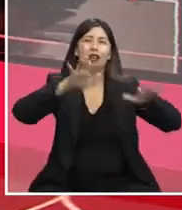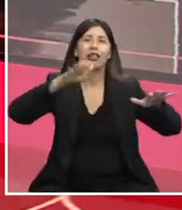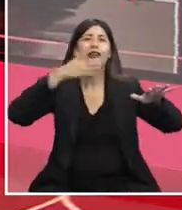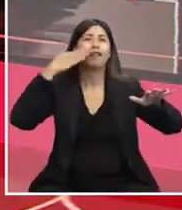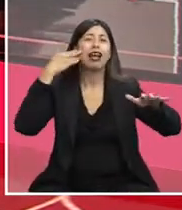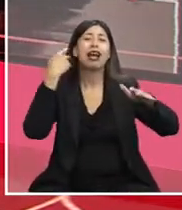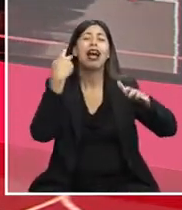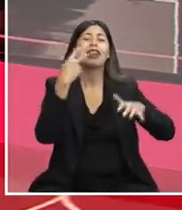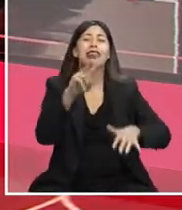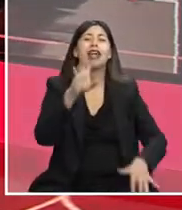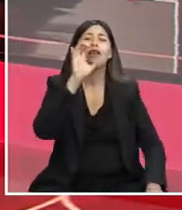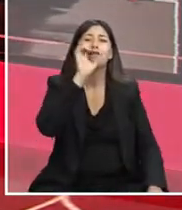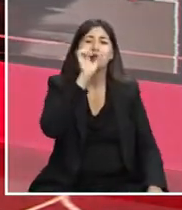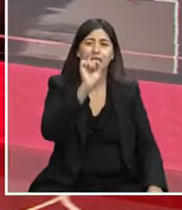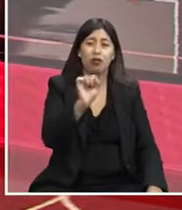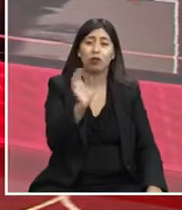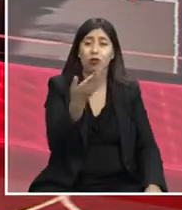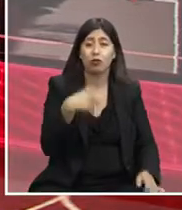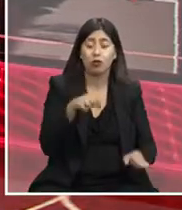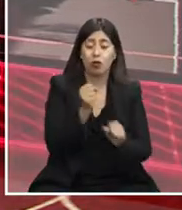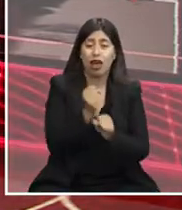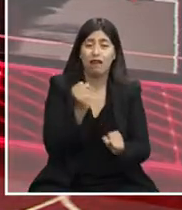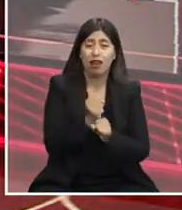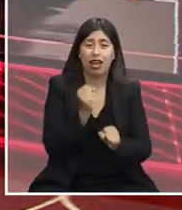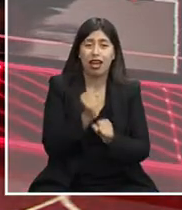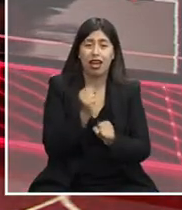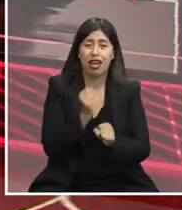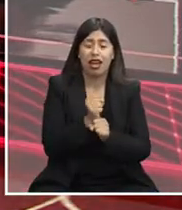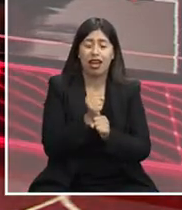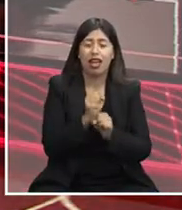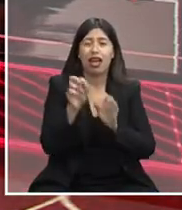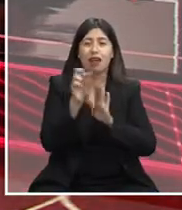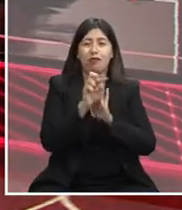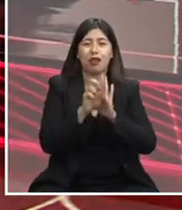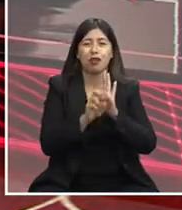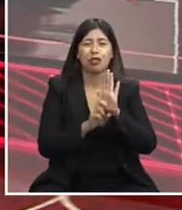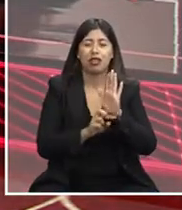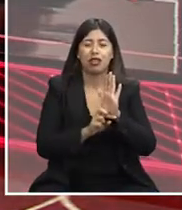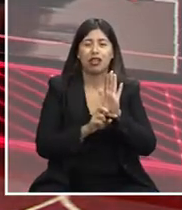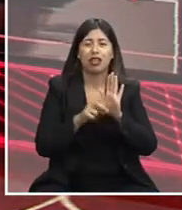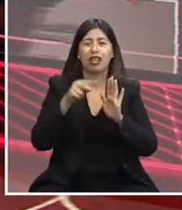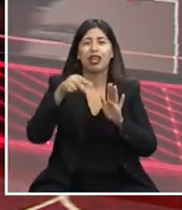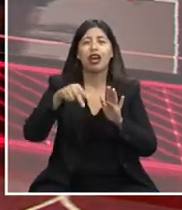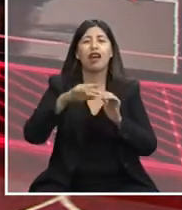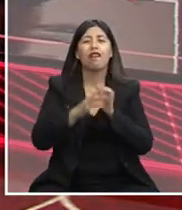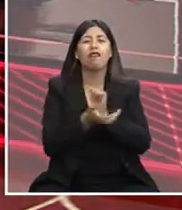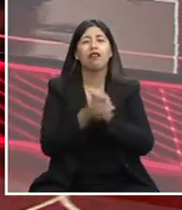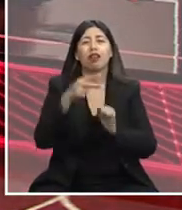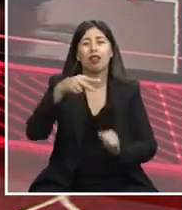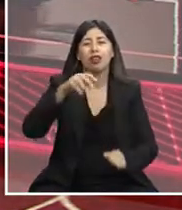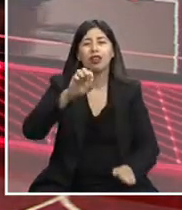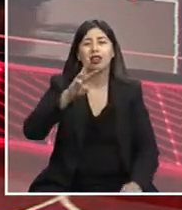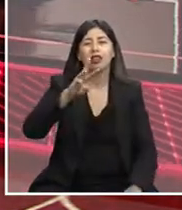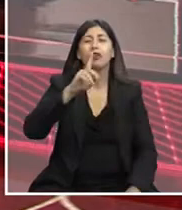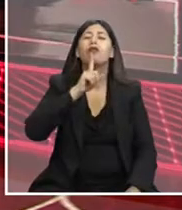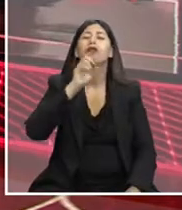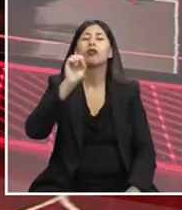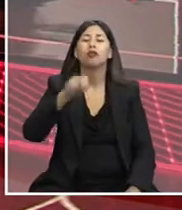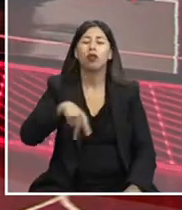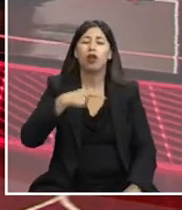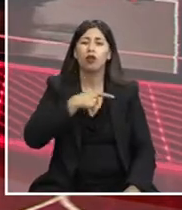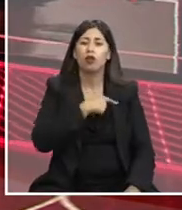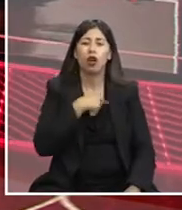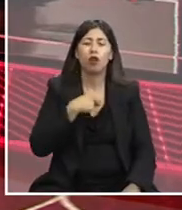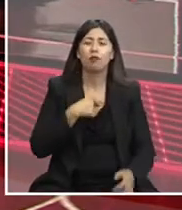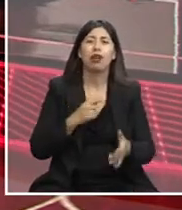working on a Newton-funded project with Peruvian researchers. It's called Cascada. And here we have a very different story. This is a story